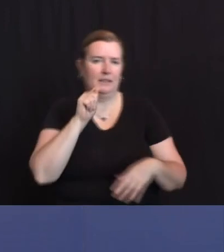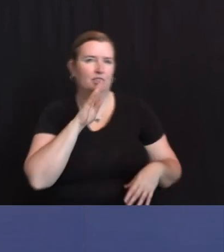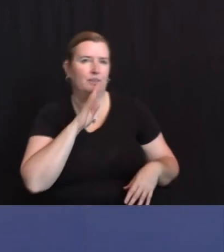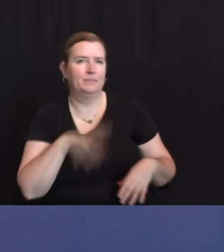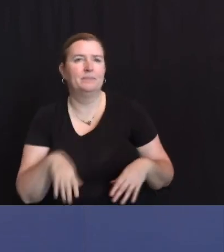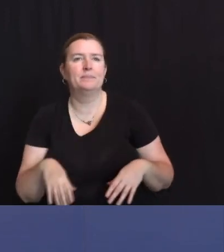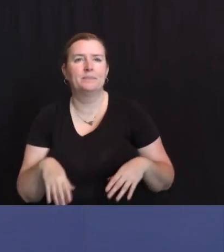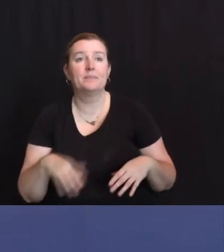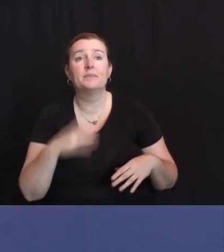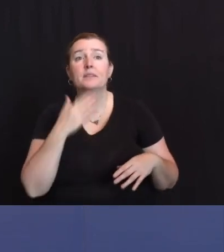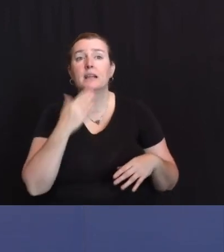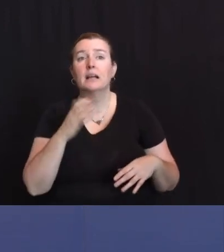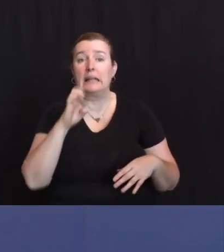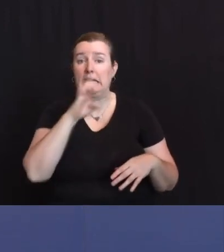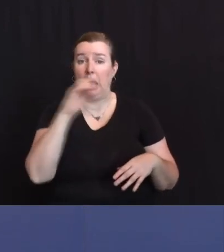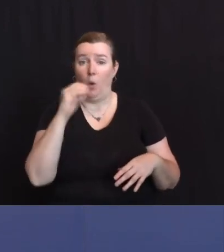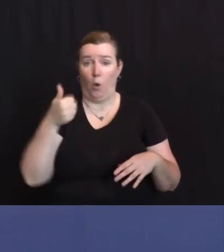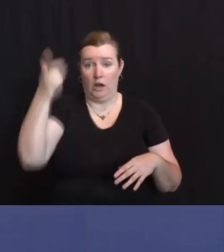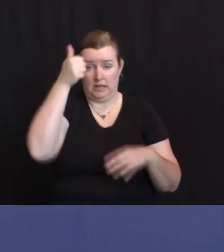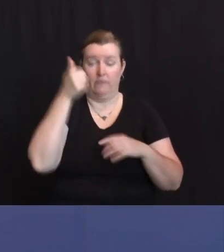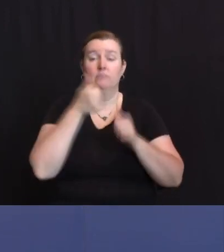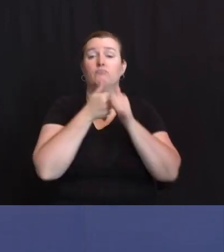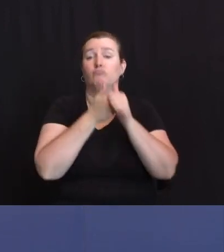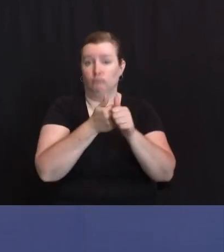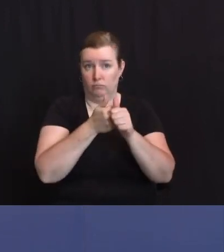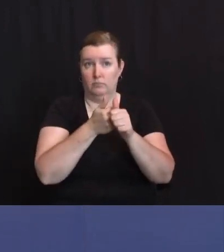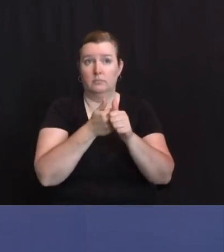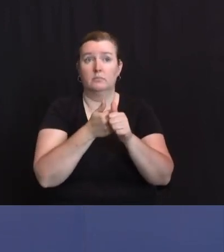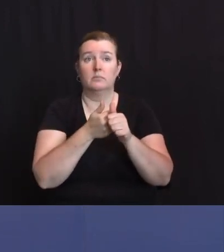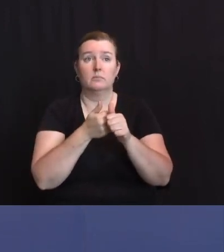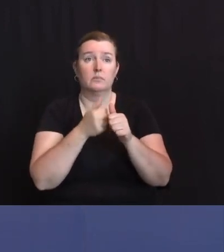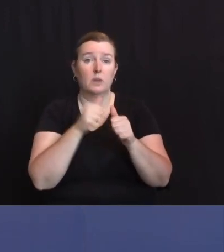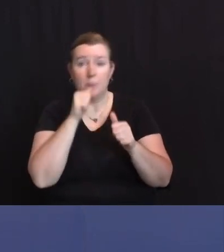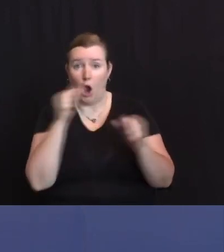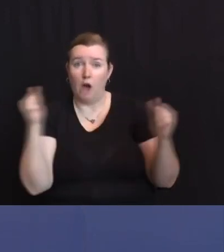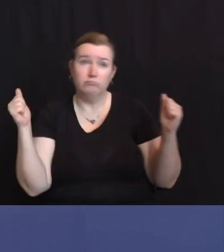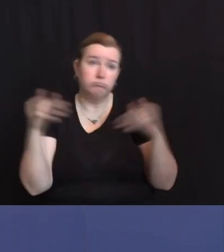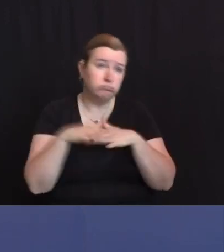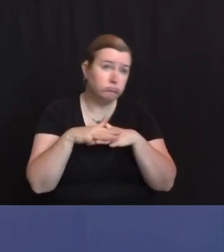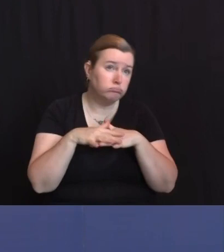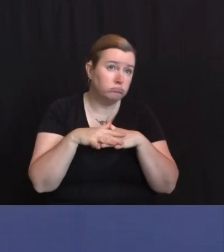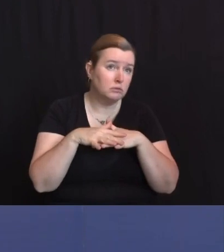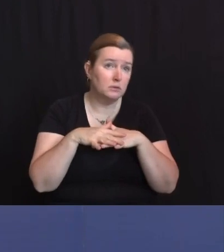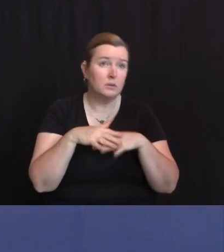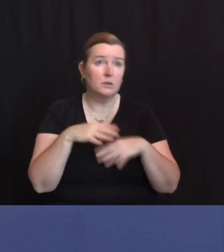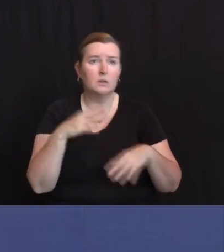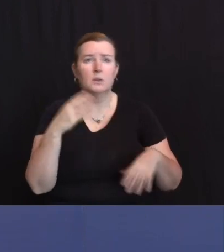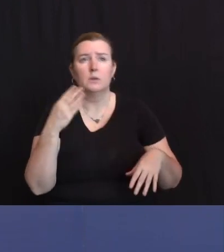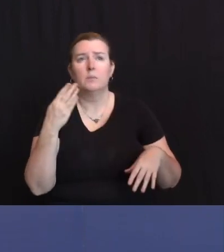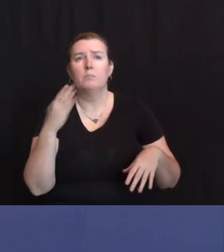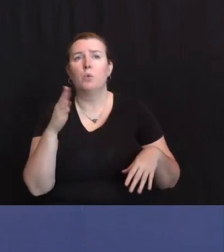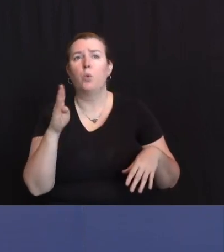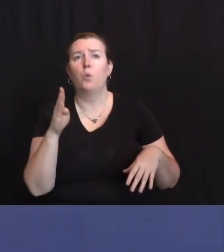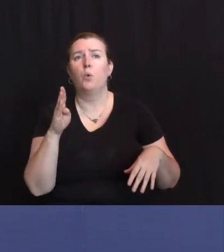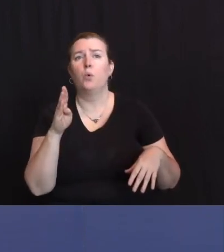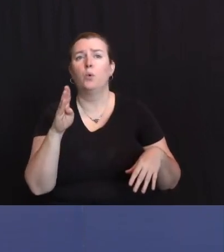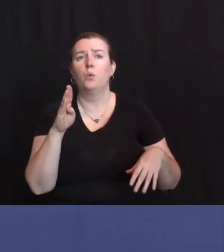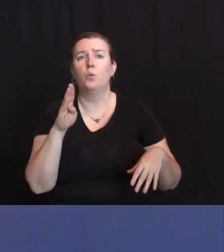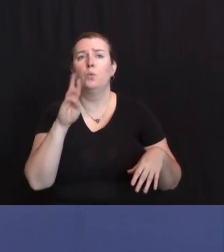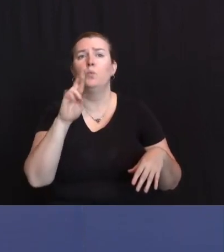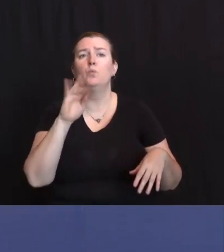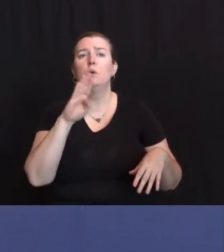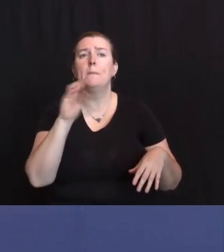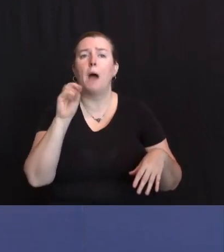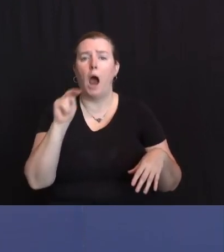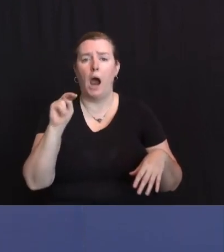EO compliance, to the Governor's point, with regard to packed bars, the Blue Ribbon Inn in Hillside owner was cited. Police responded to a